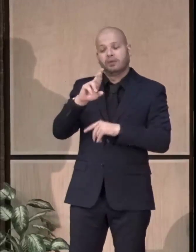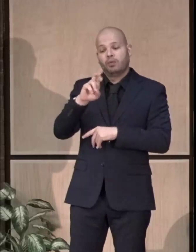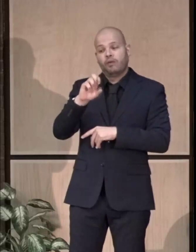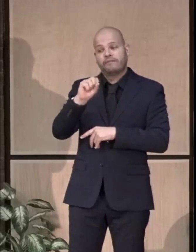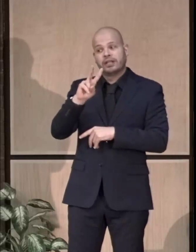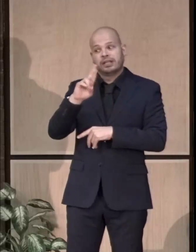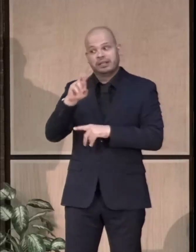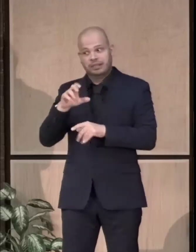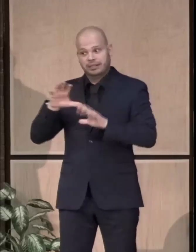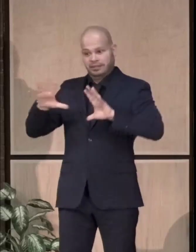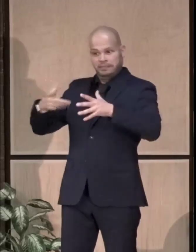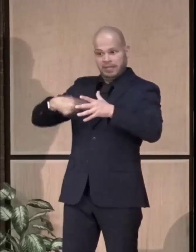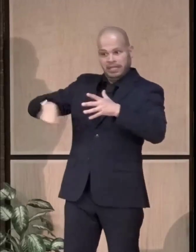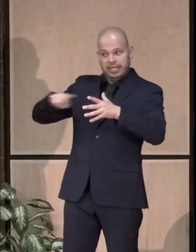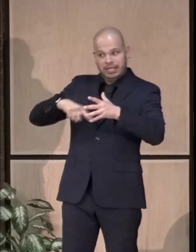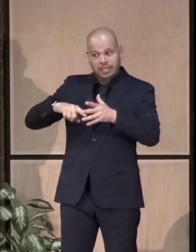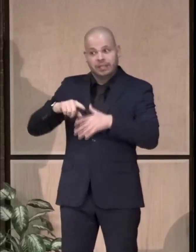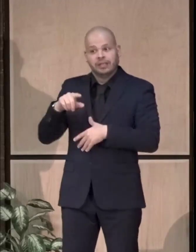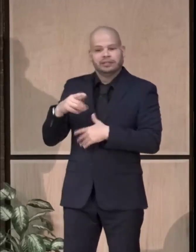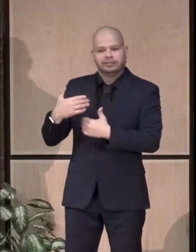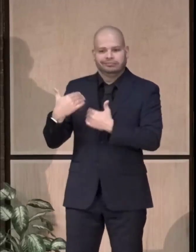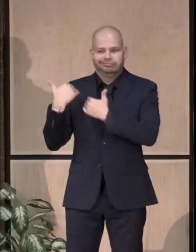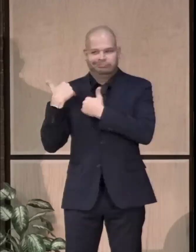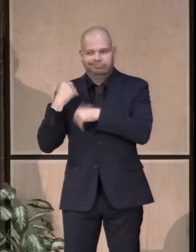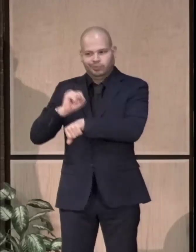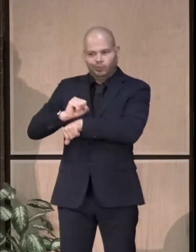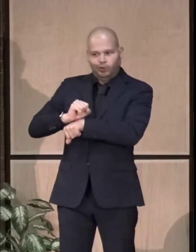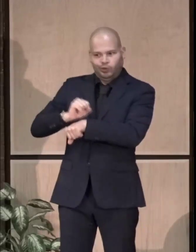duty hospital, and